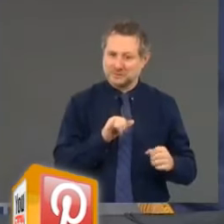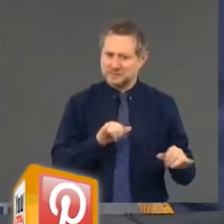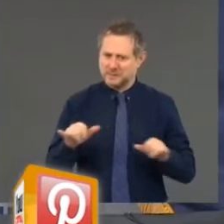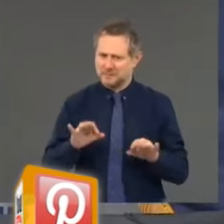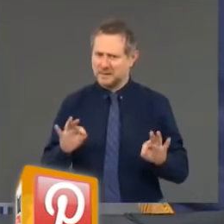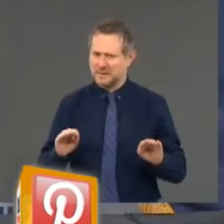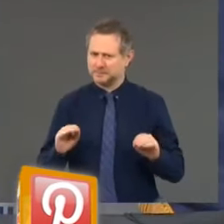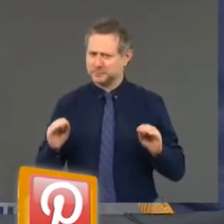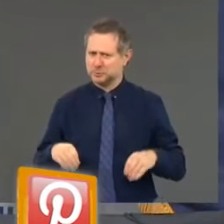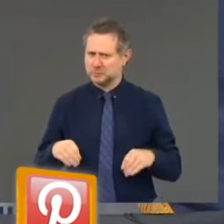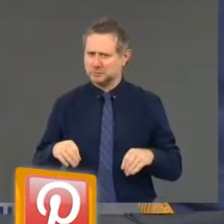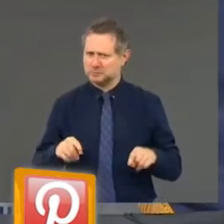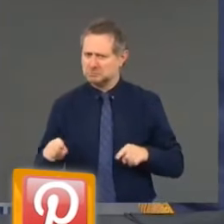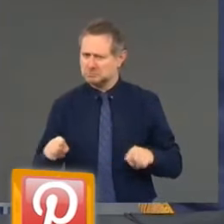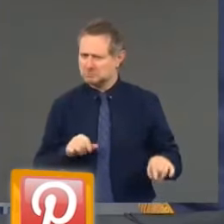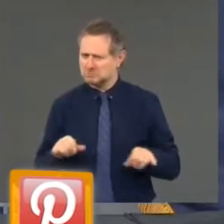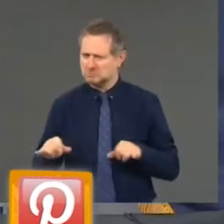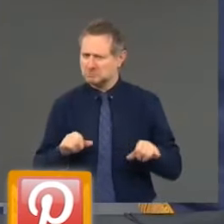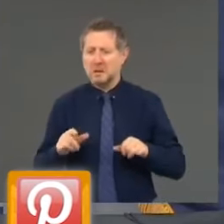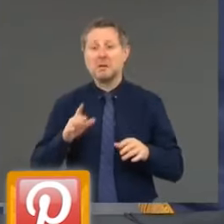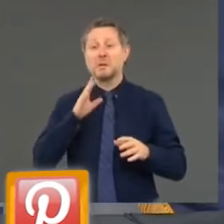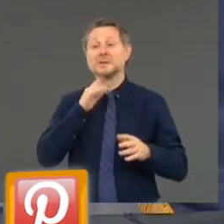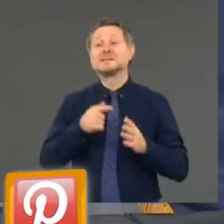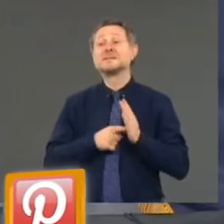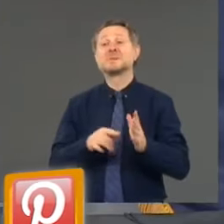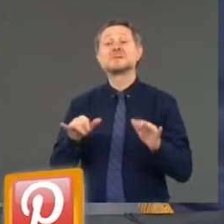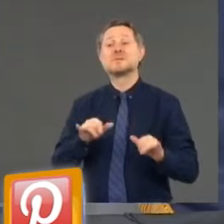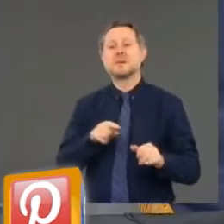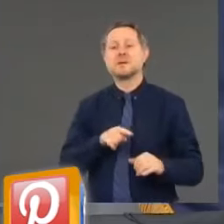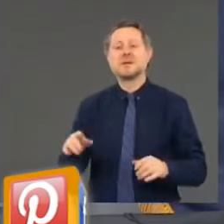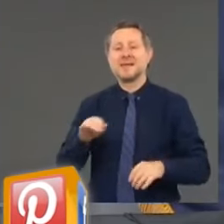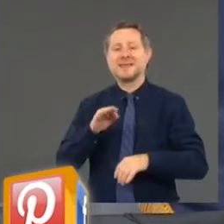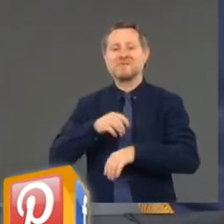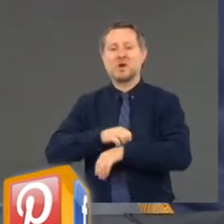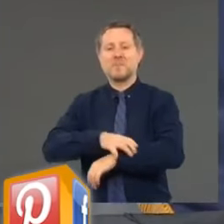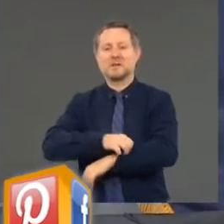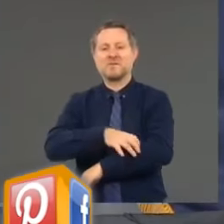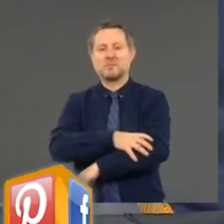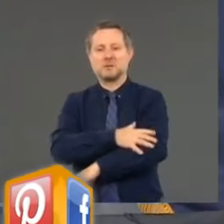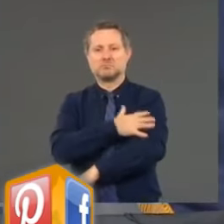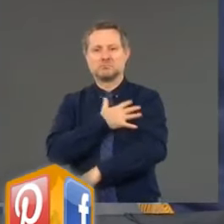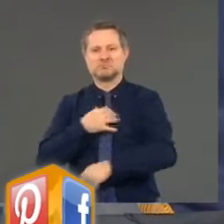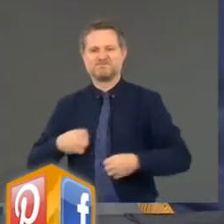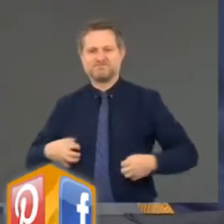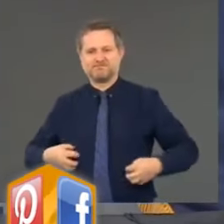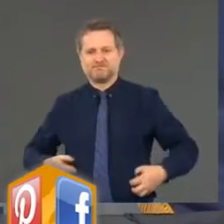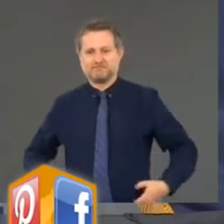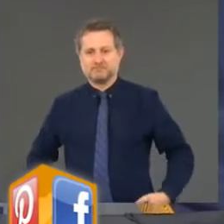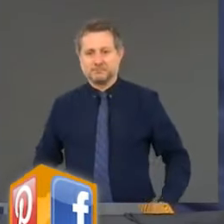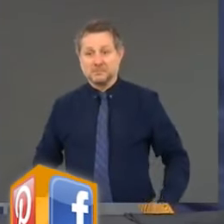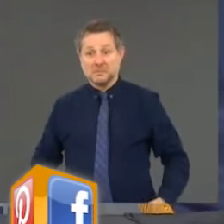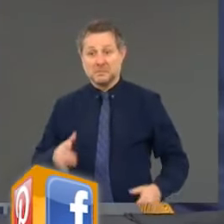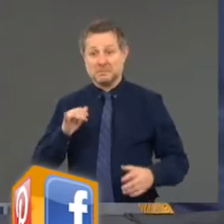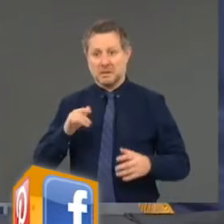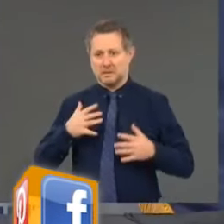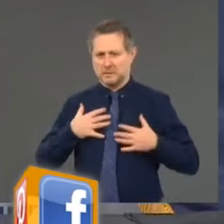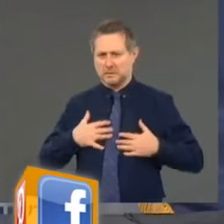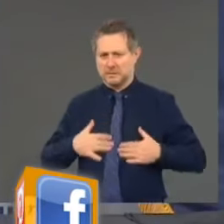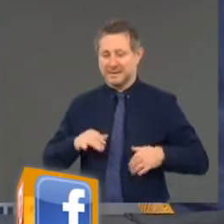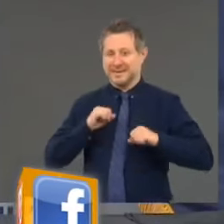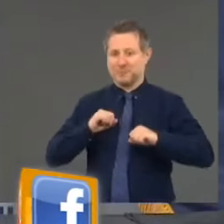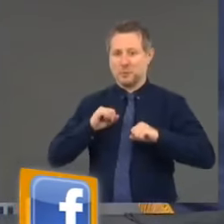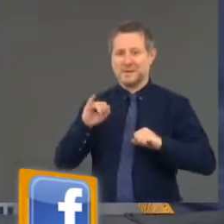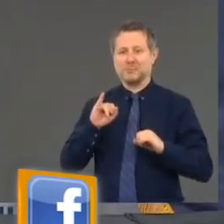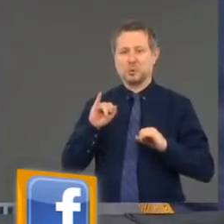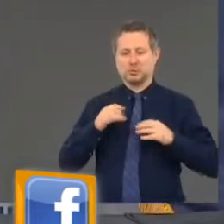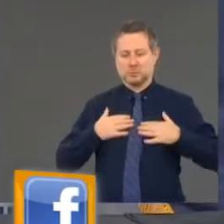they are exhibiting inflammatory symptoms as an immune response to